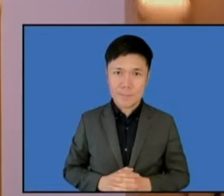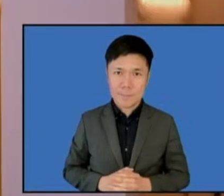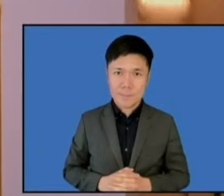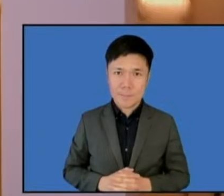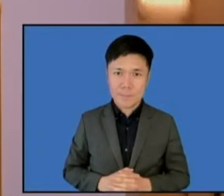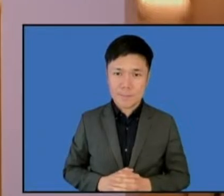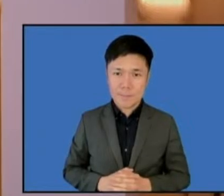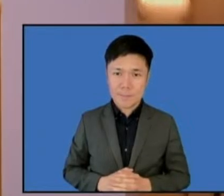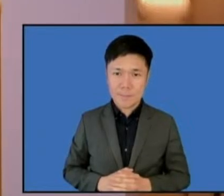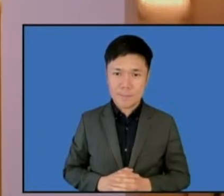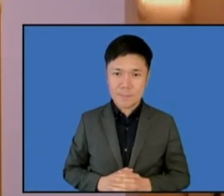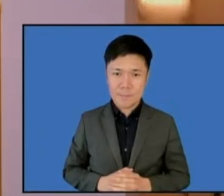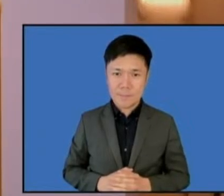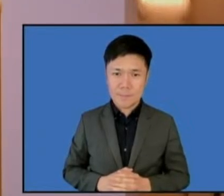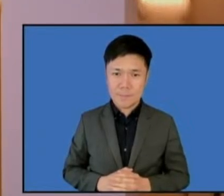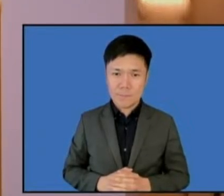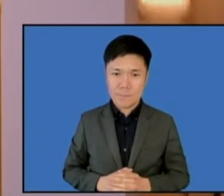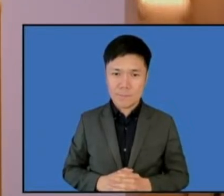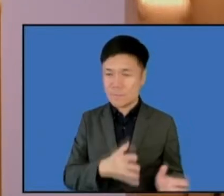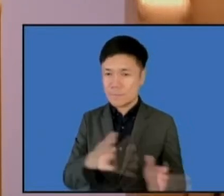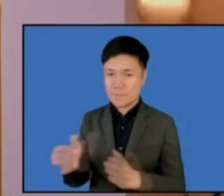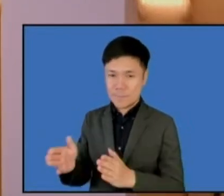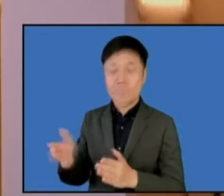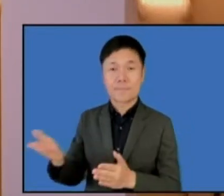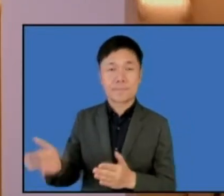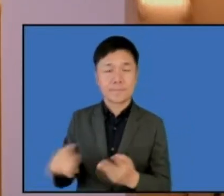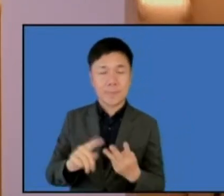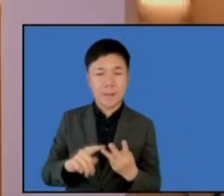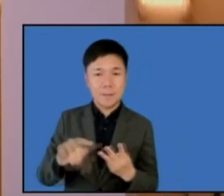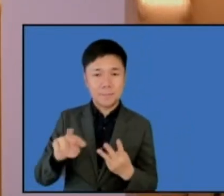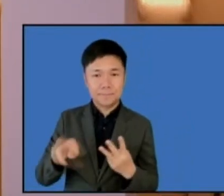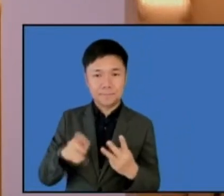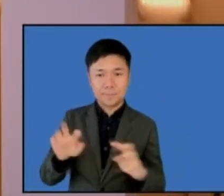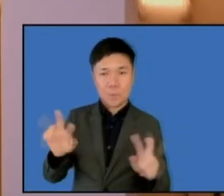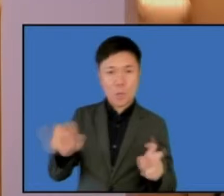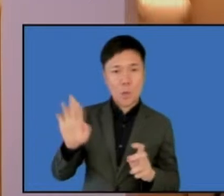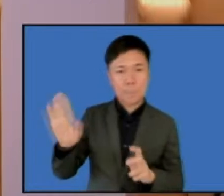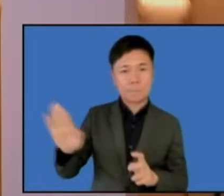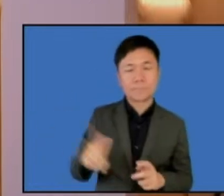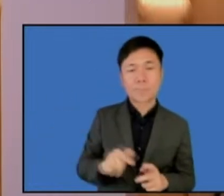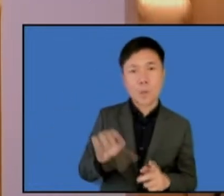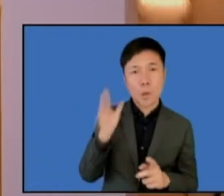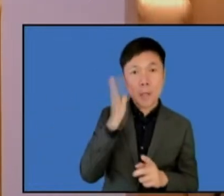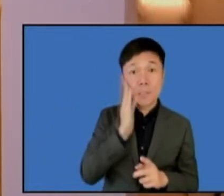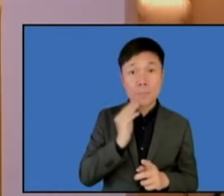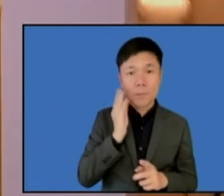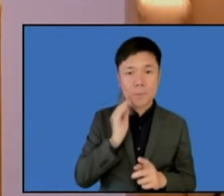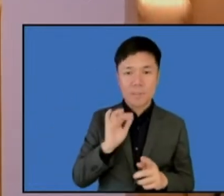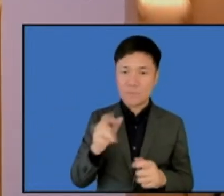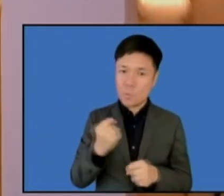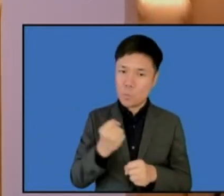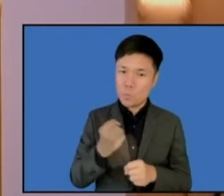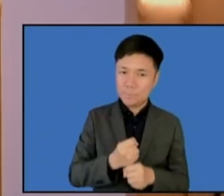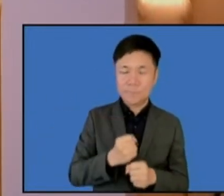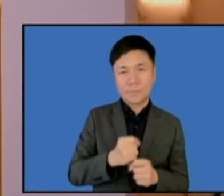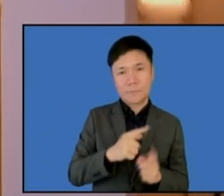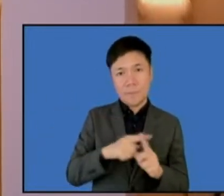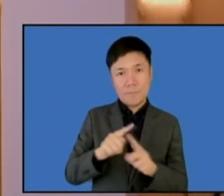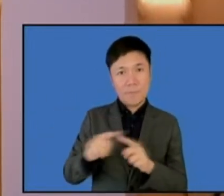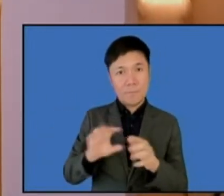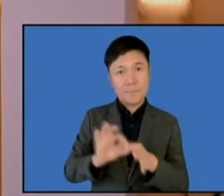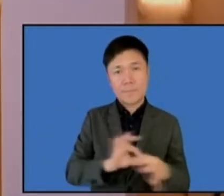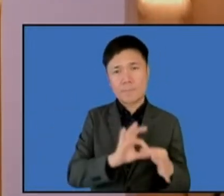Goyes, as Regional Coordinator of Migrant Forum Asia, you have much experience in the area of partnerships and cooperation.